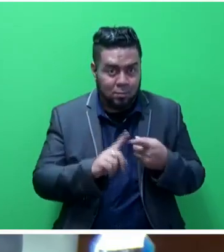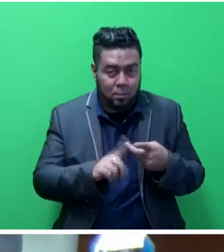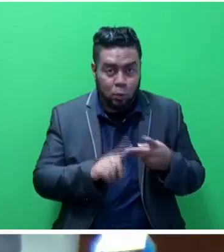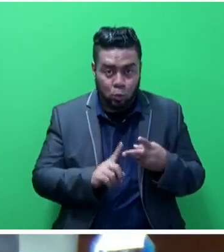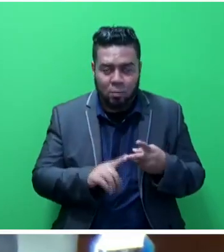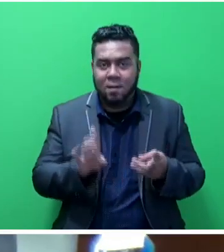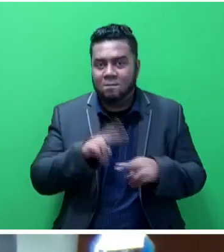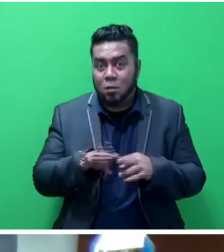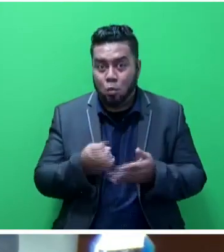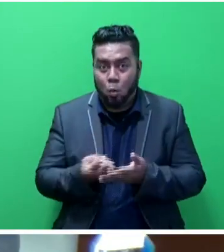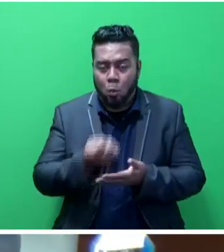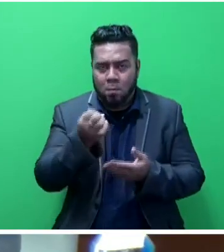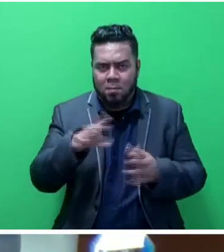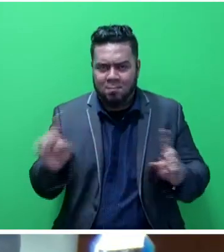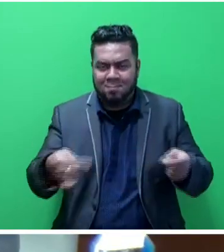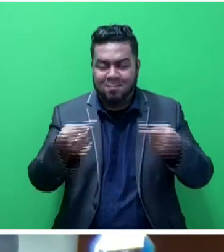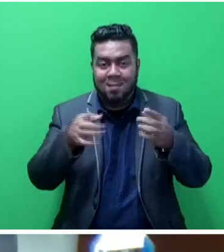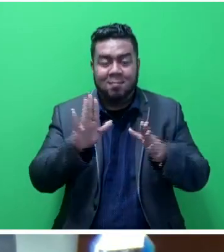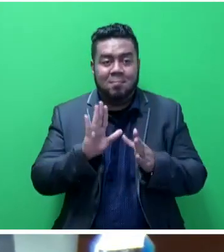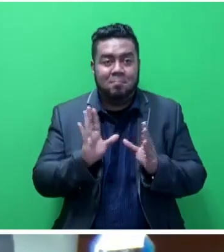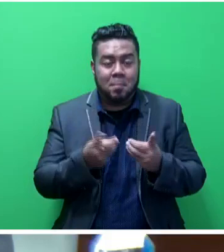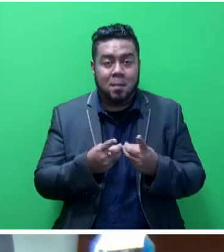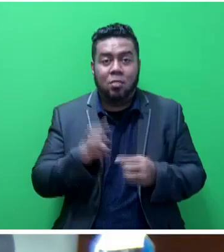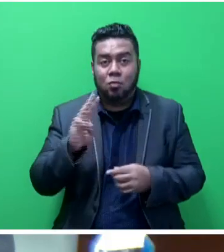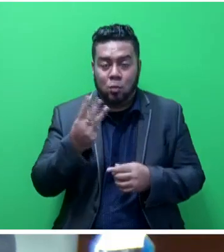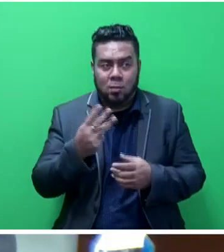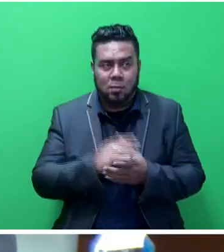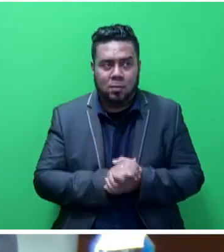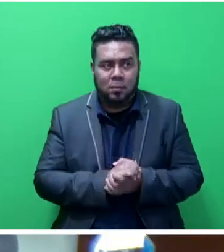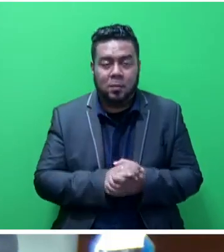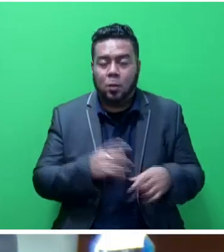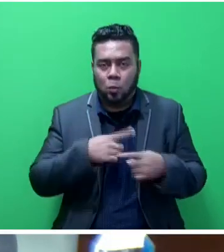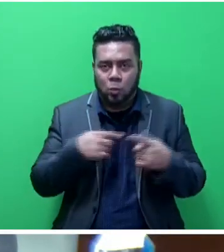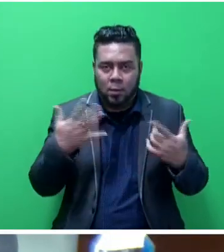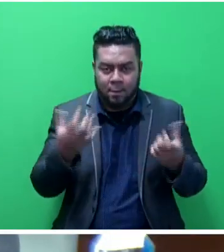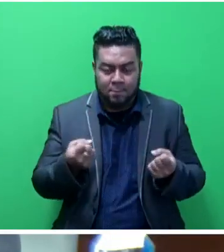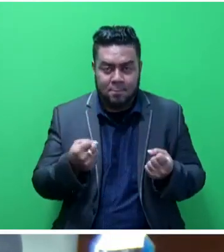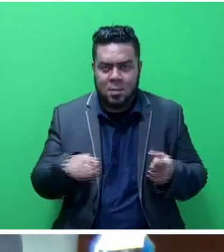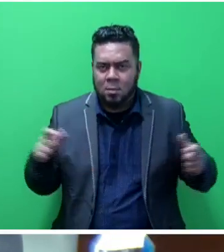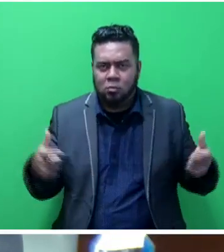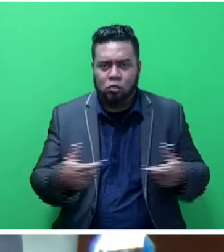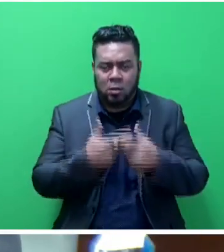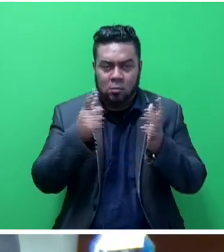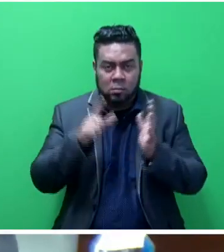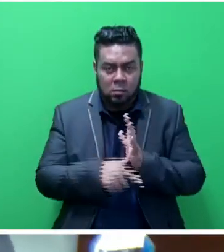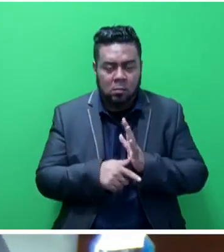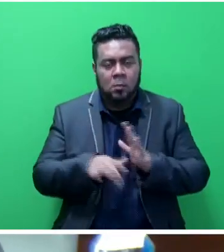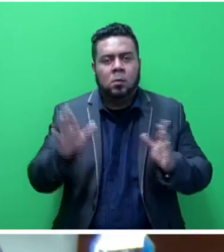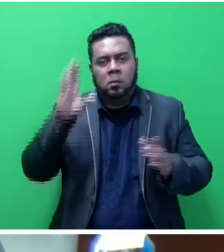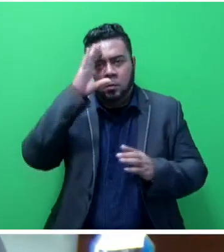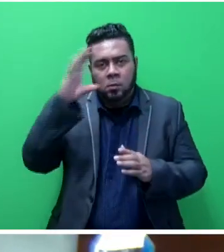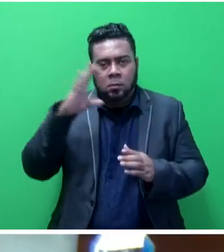Fijian economy's numerous competing demands. And three, that we are faced with the most challenging times in our country's